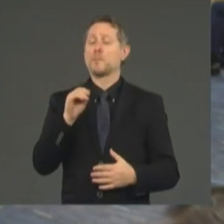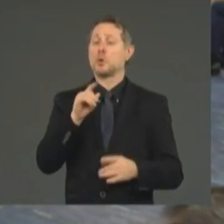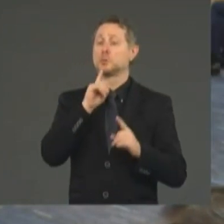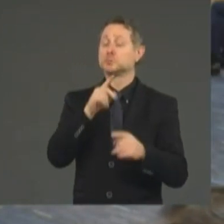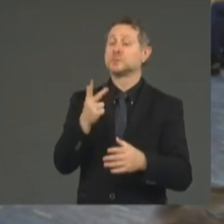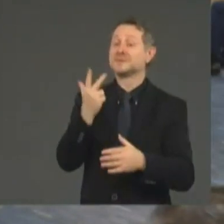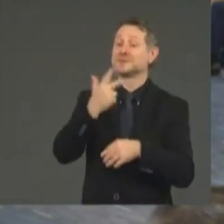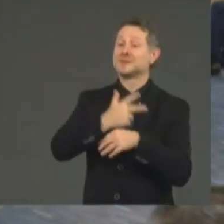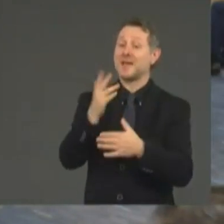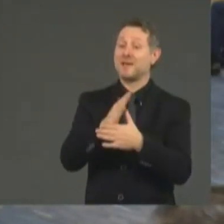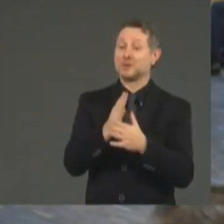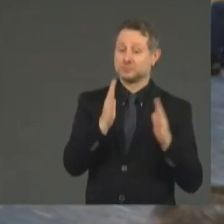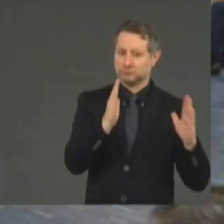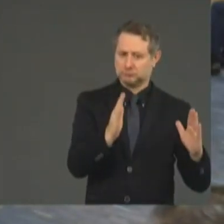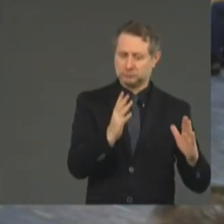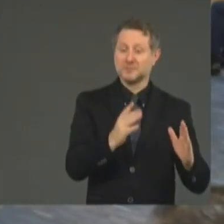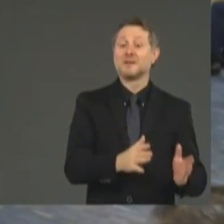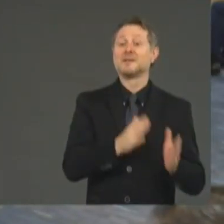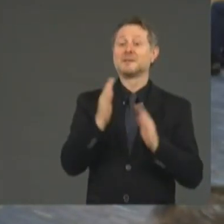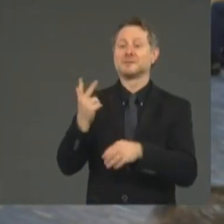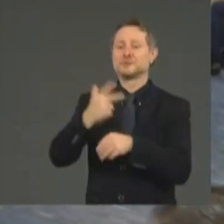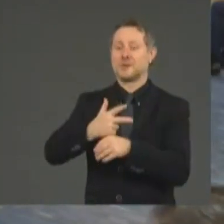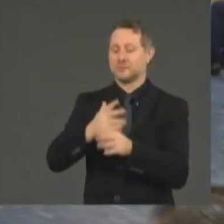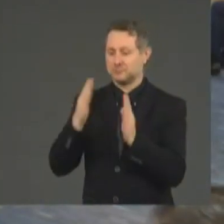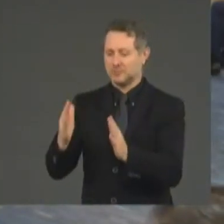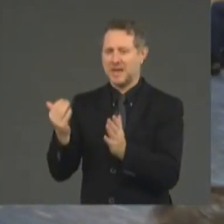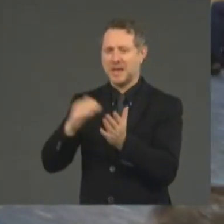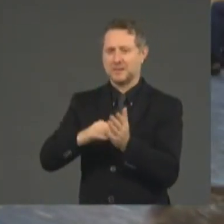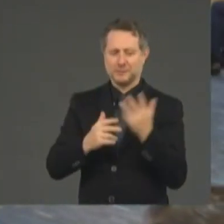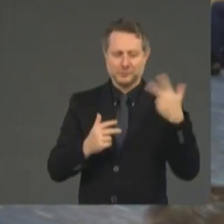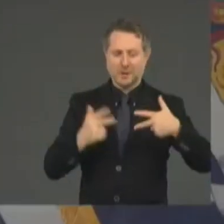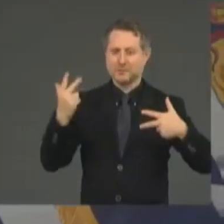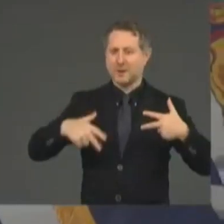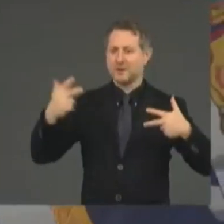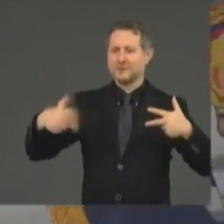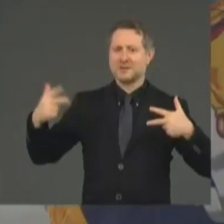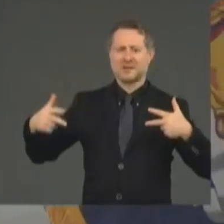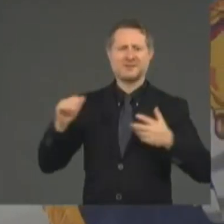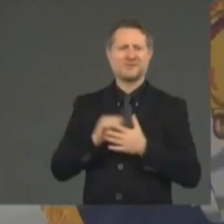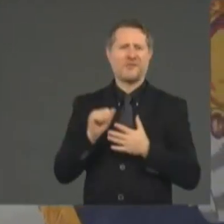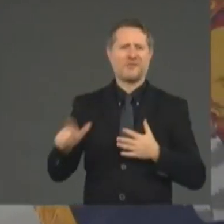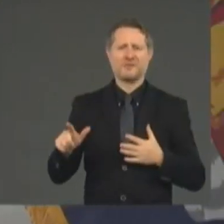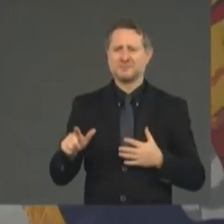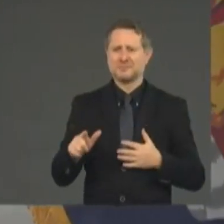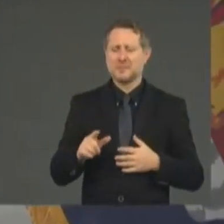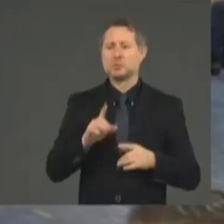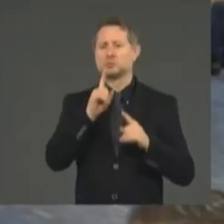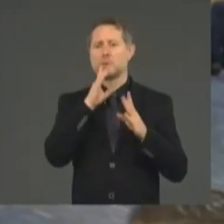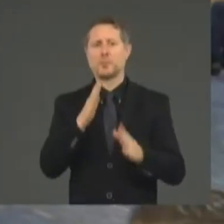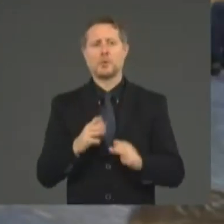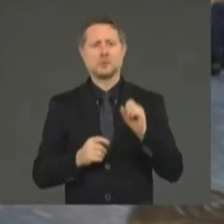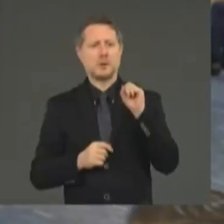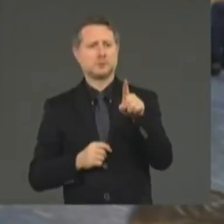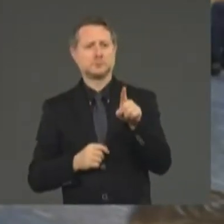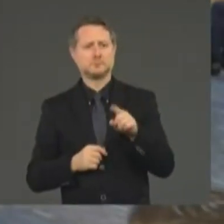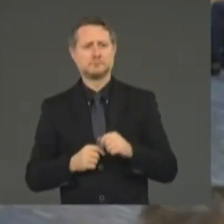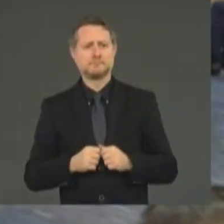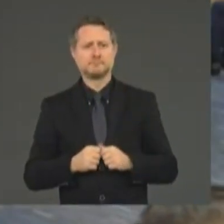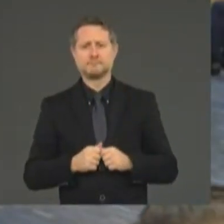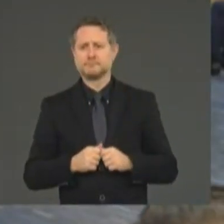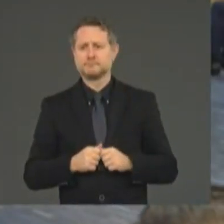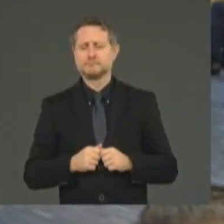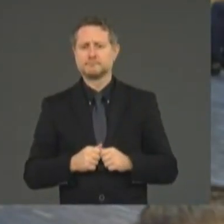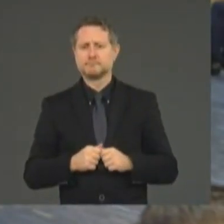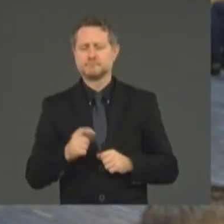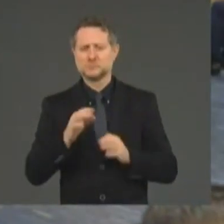that. Take the last 3 days and average it. There is a large contingent of New Yorkers frustrated